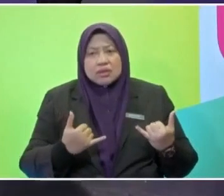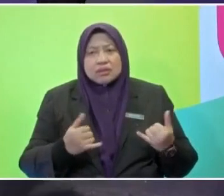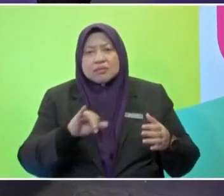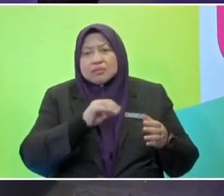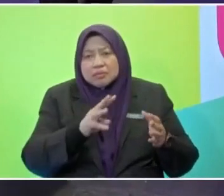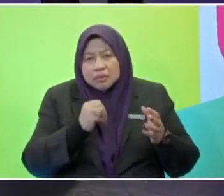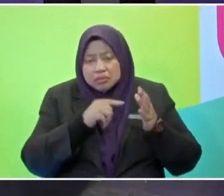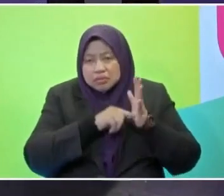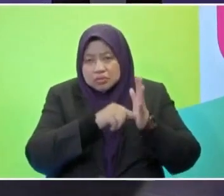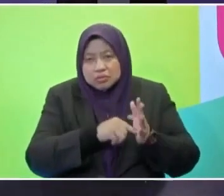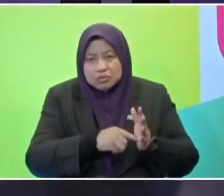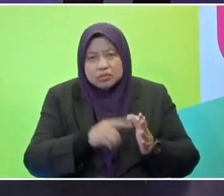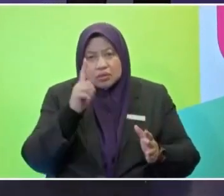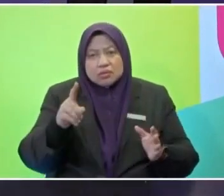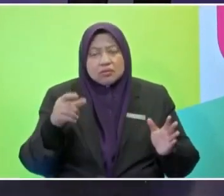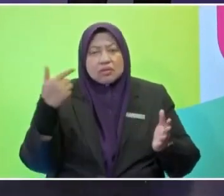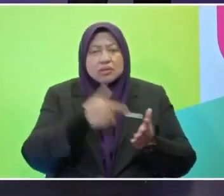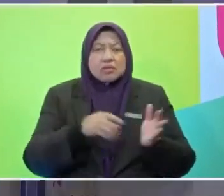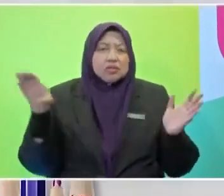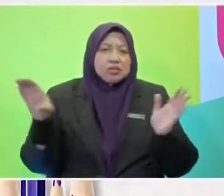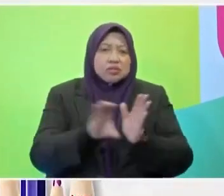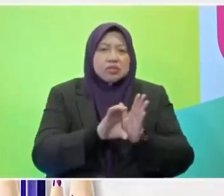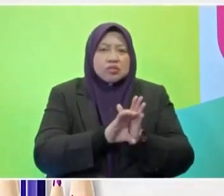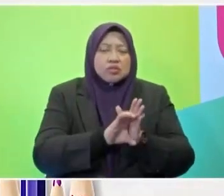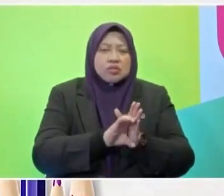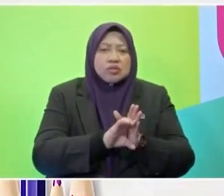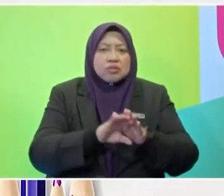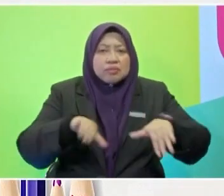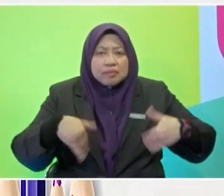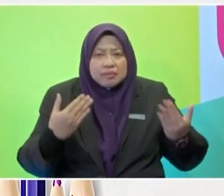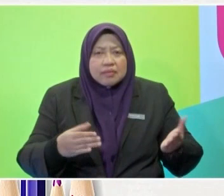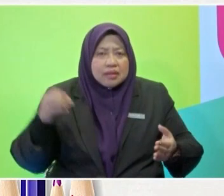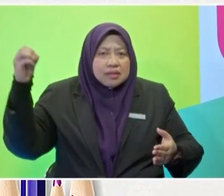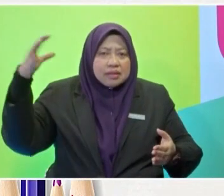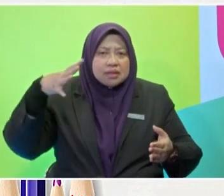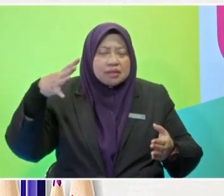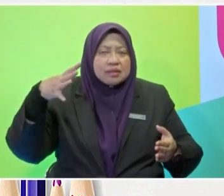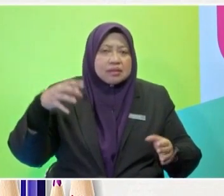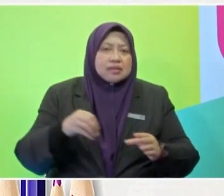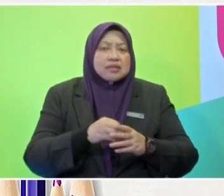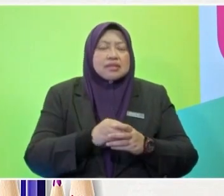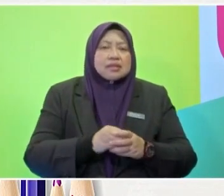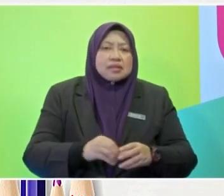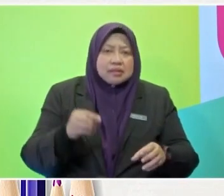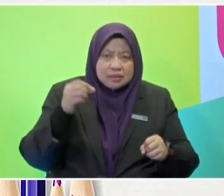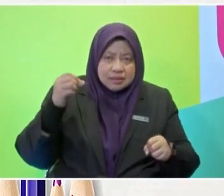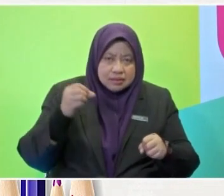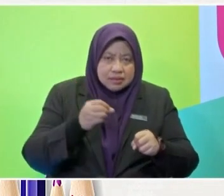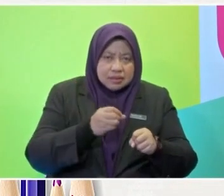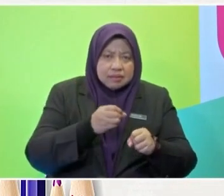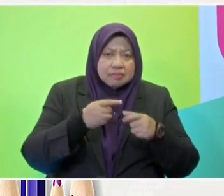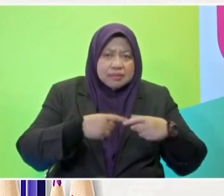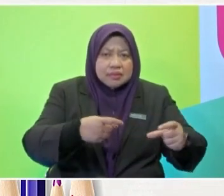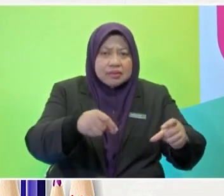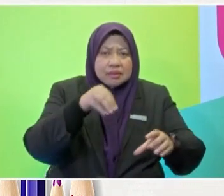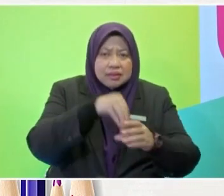example, a situation where light travels in a straight line. Oh, another situation. All right. Perhaps